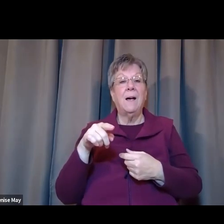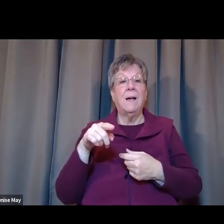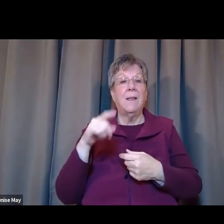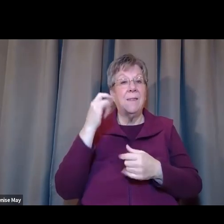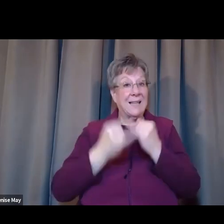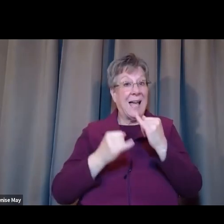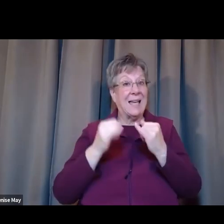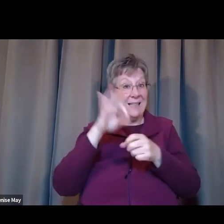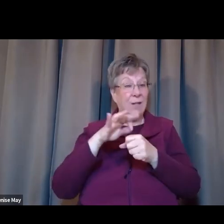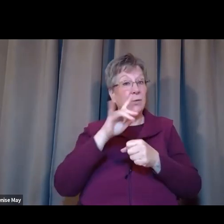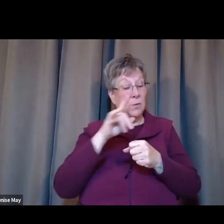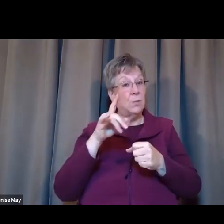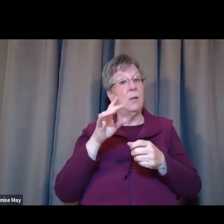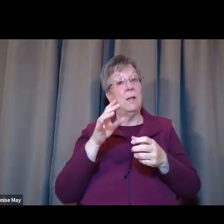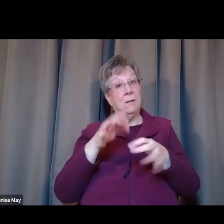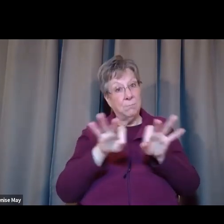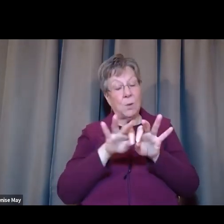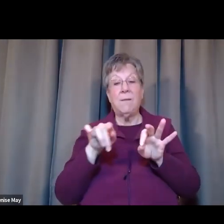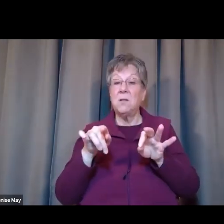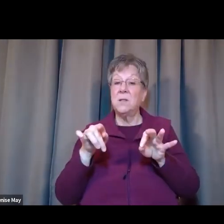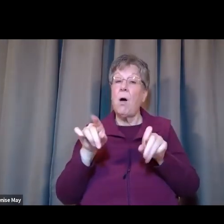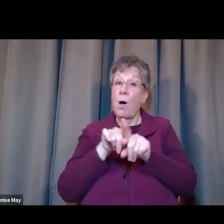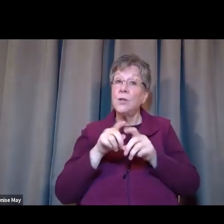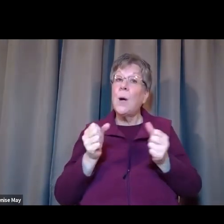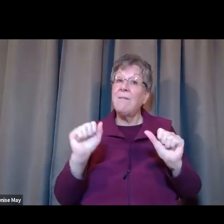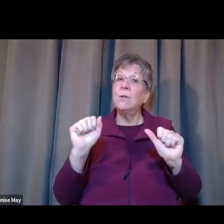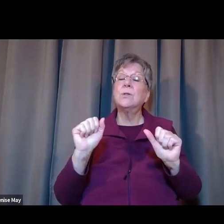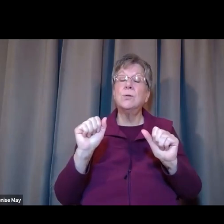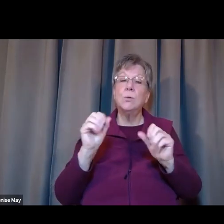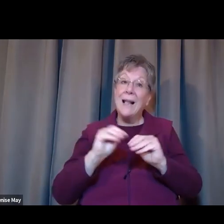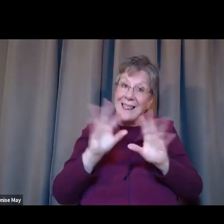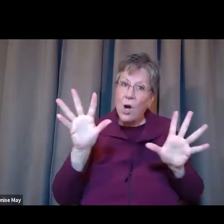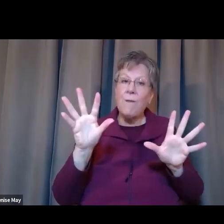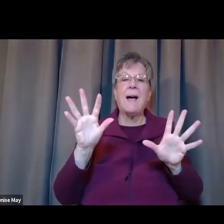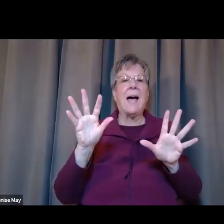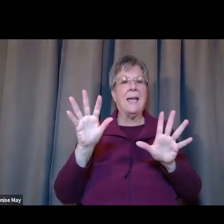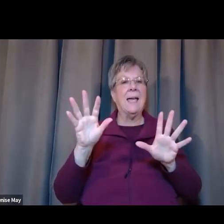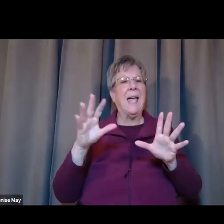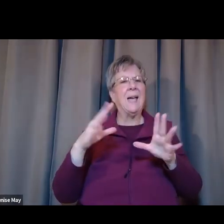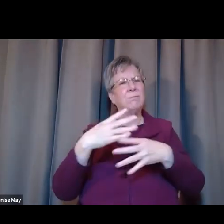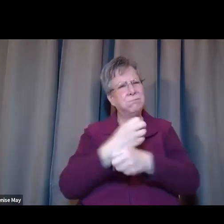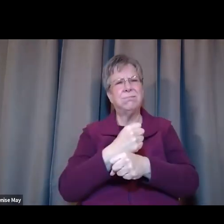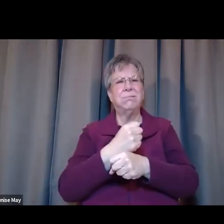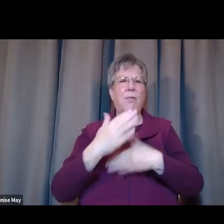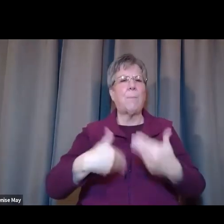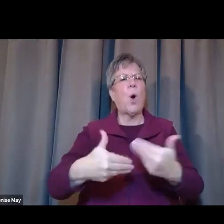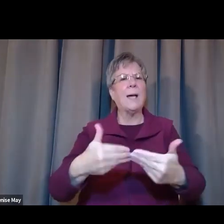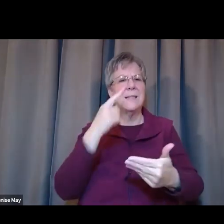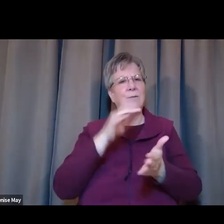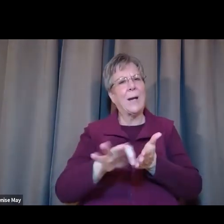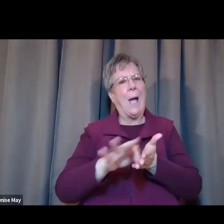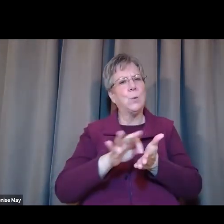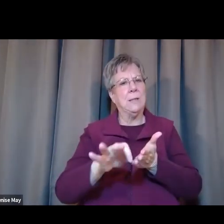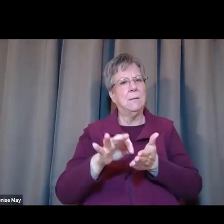about. There have been substantial efforts to clarify and streamline the processing and counting of ballots. So